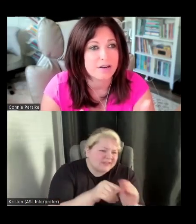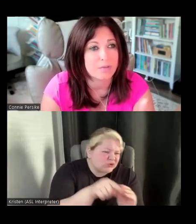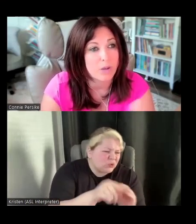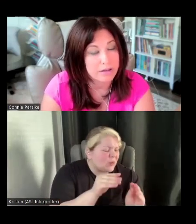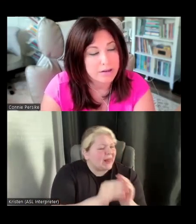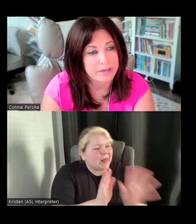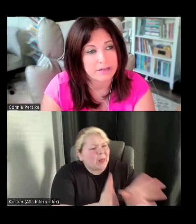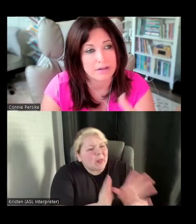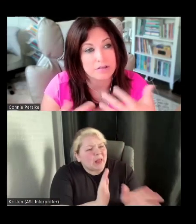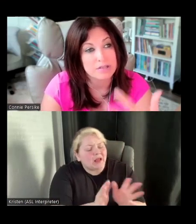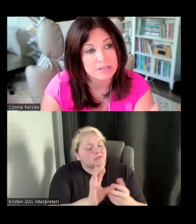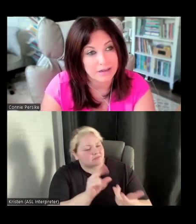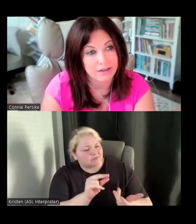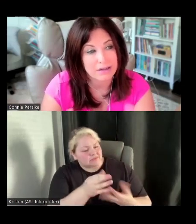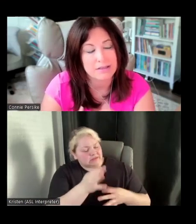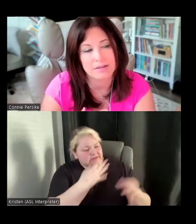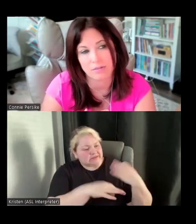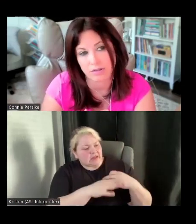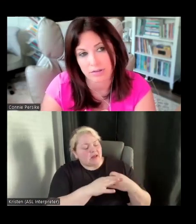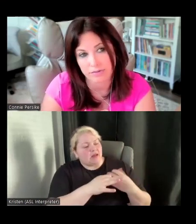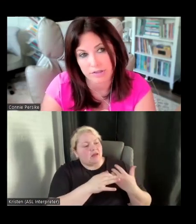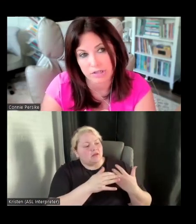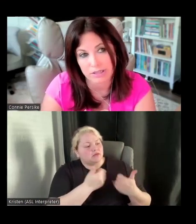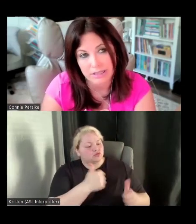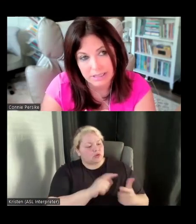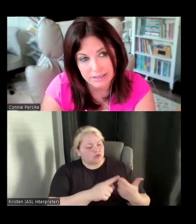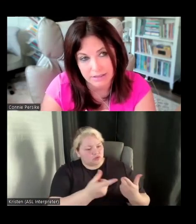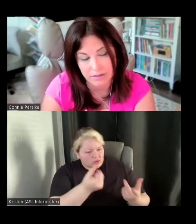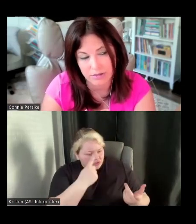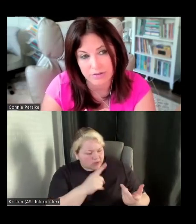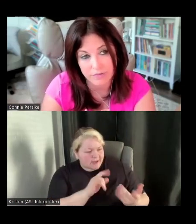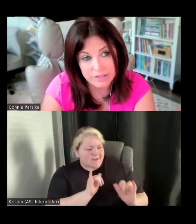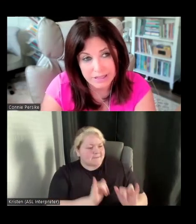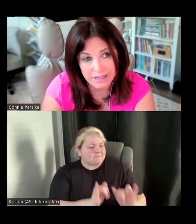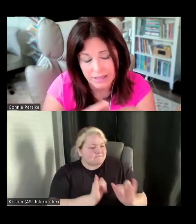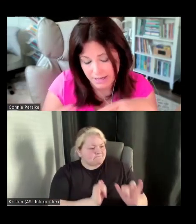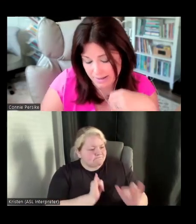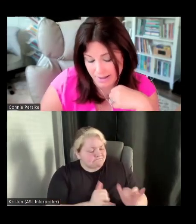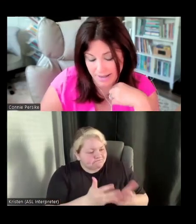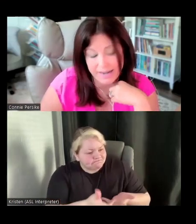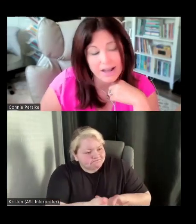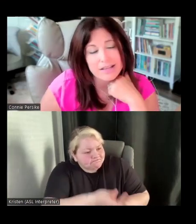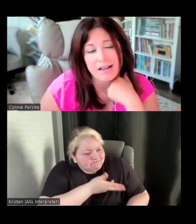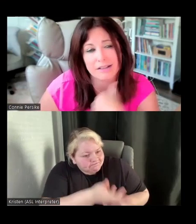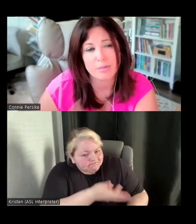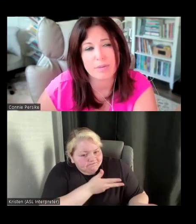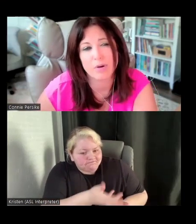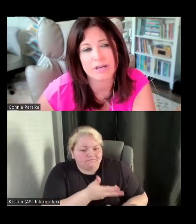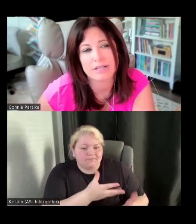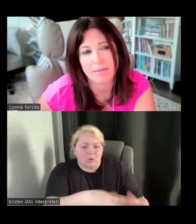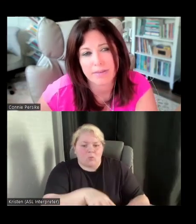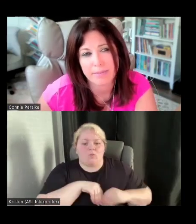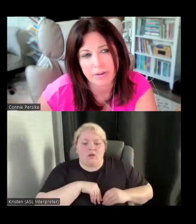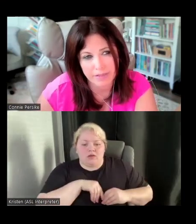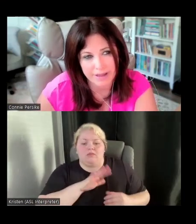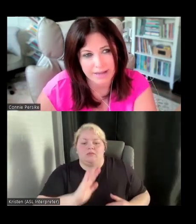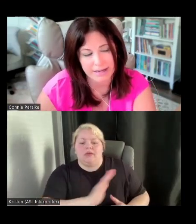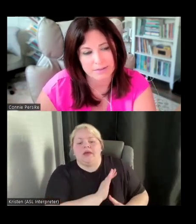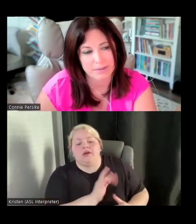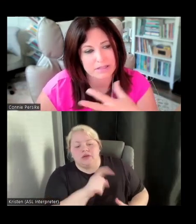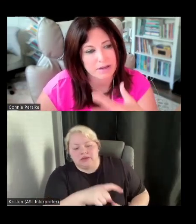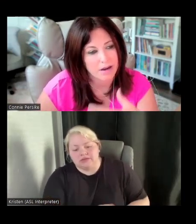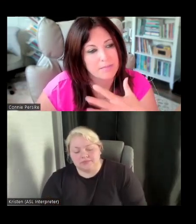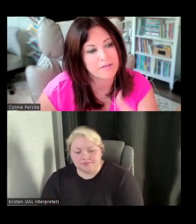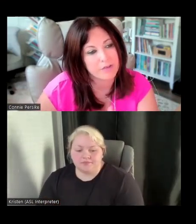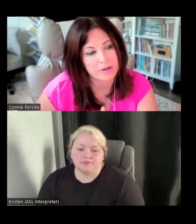instead start welcoming and understanding some neurodivergent needs and neurodiversity. And I'll talk a little bit more in depth about that